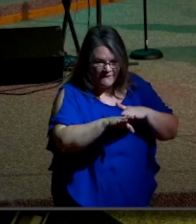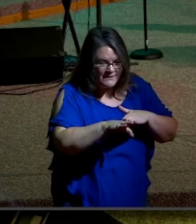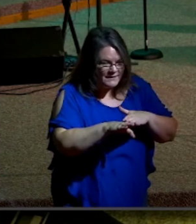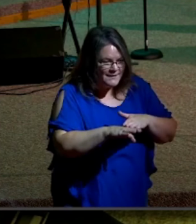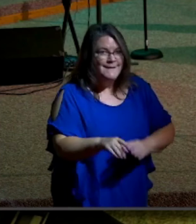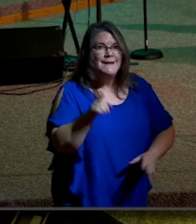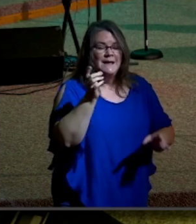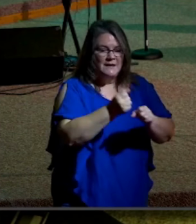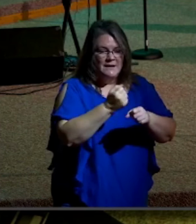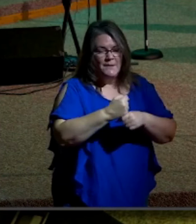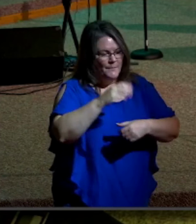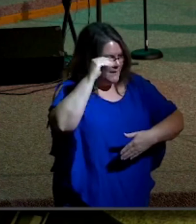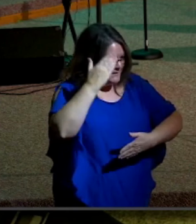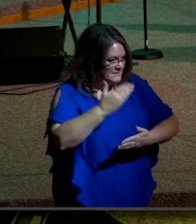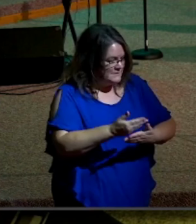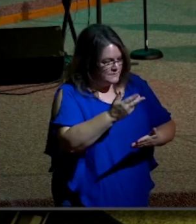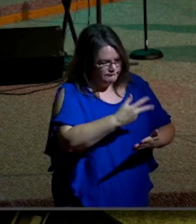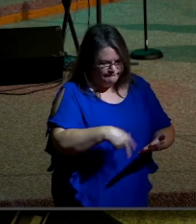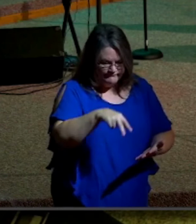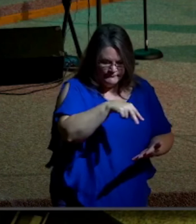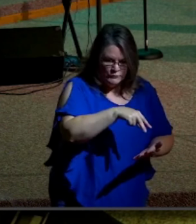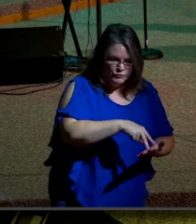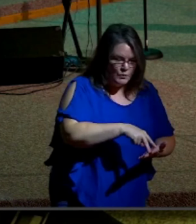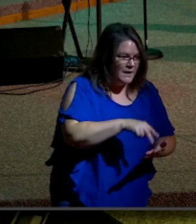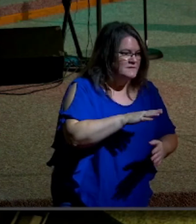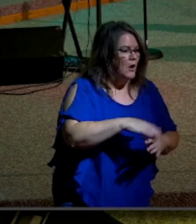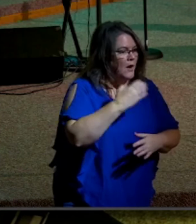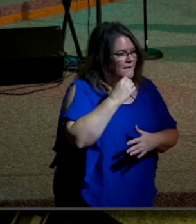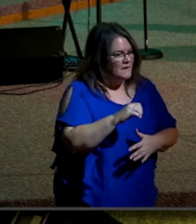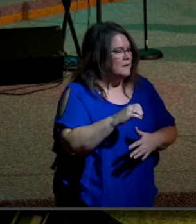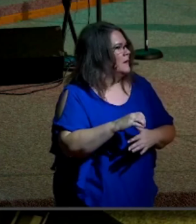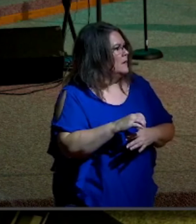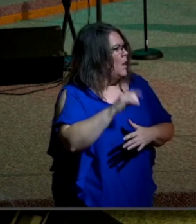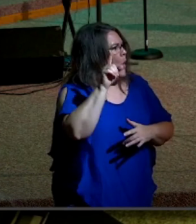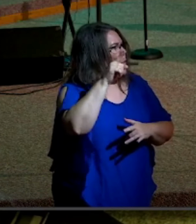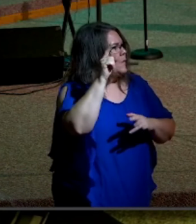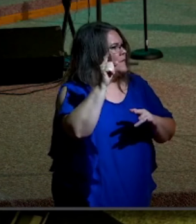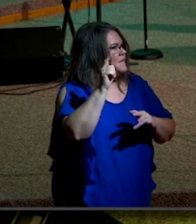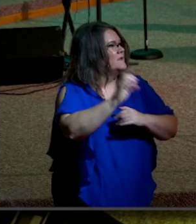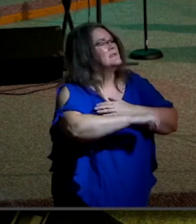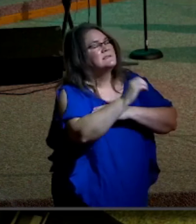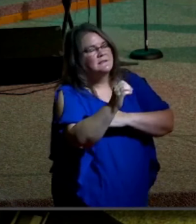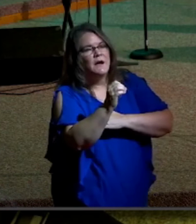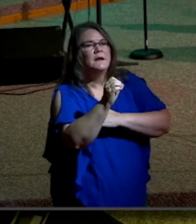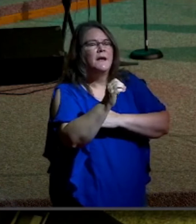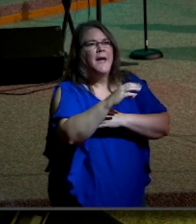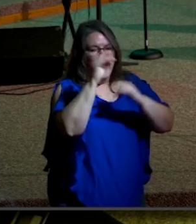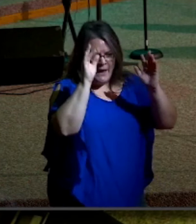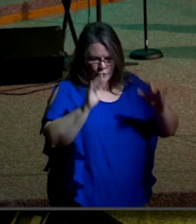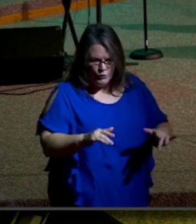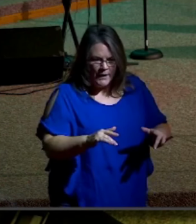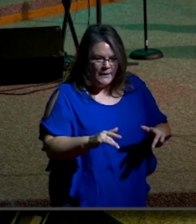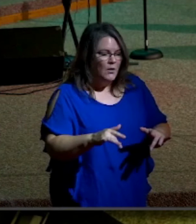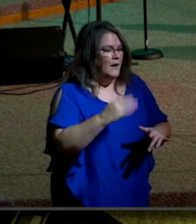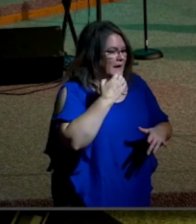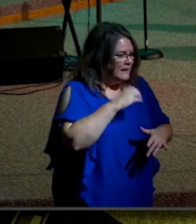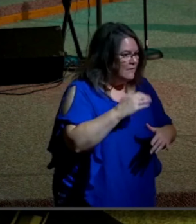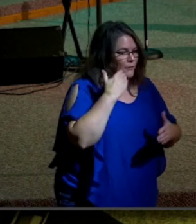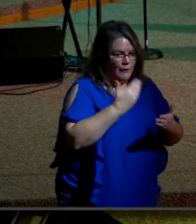his sun to rise on the evil and on the good, and he sends rain on the just and on